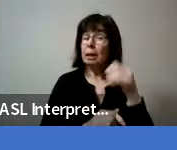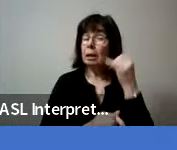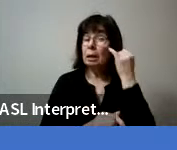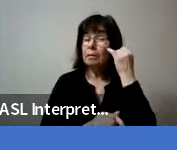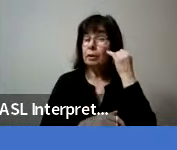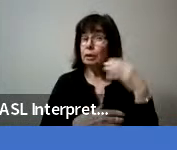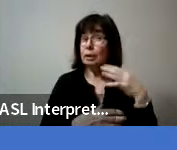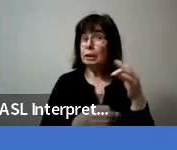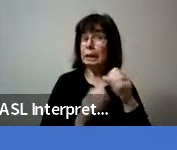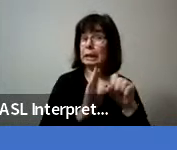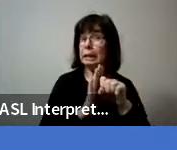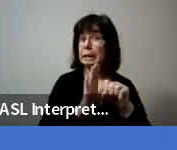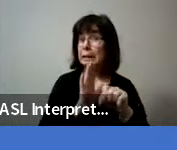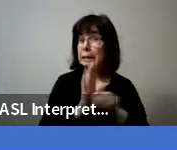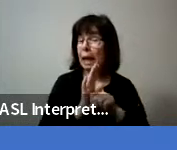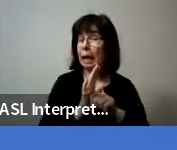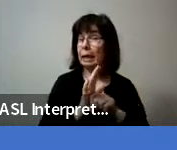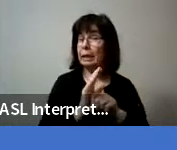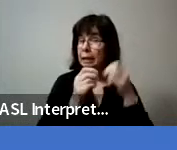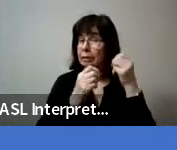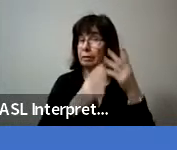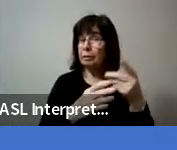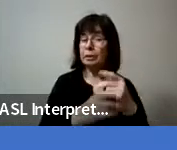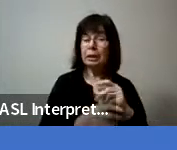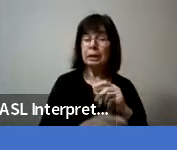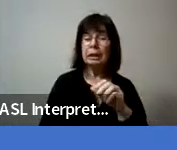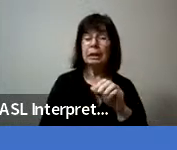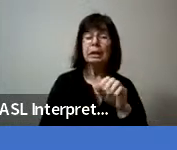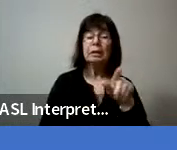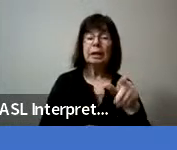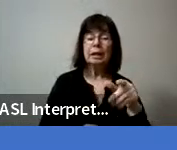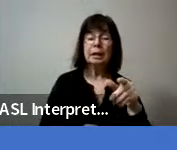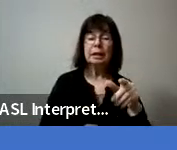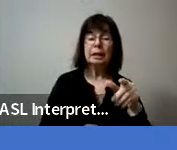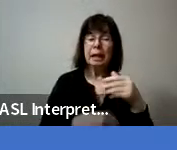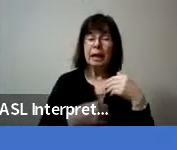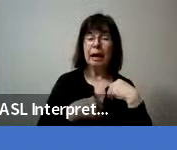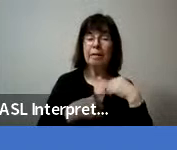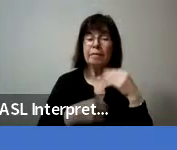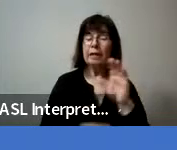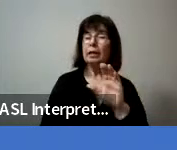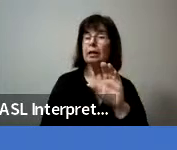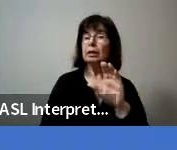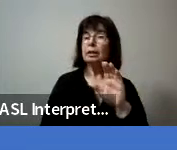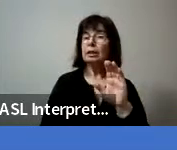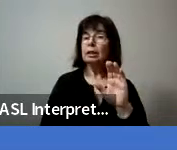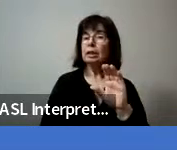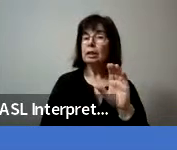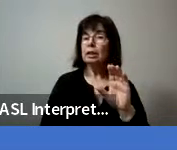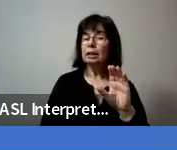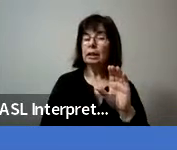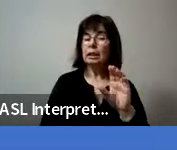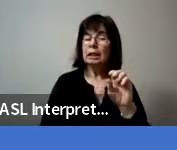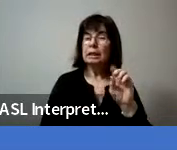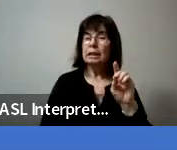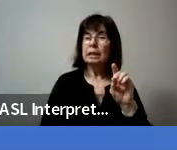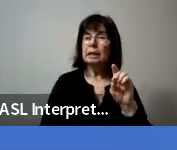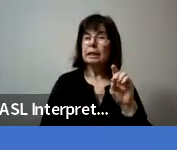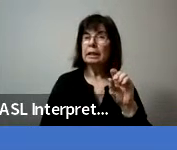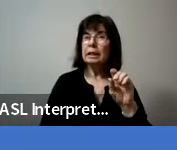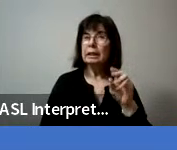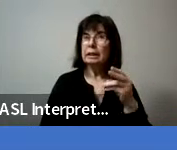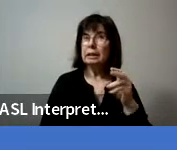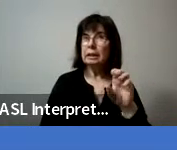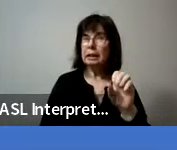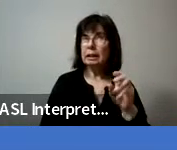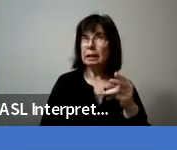statewide information, DHCS has their coverage ambassadors page. If you look up DHCS coverage ambassadors, you are able to